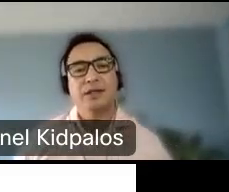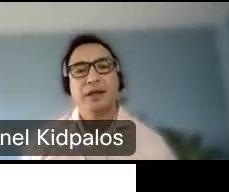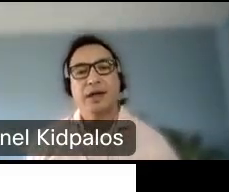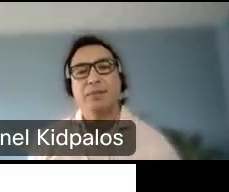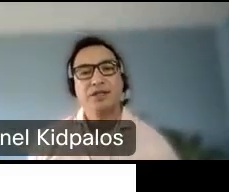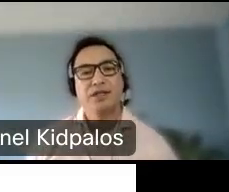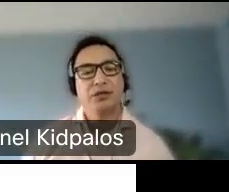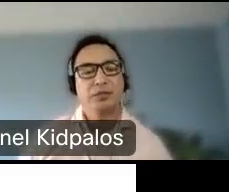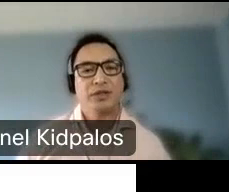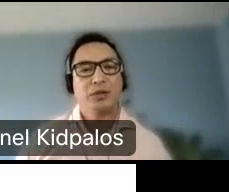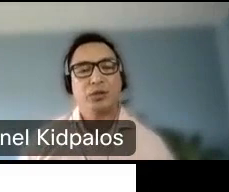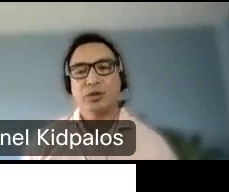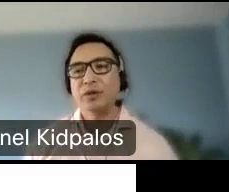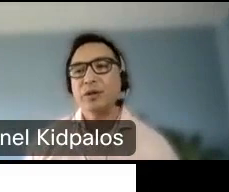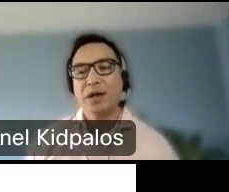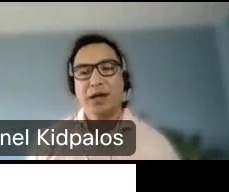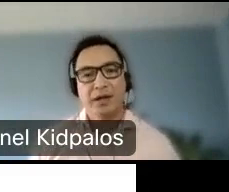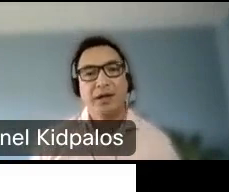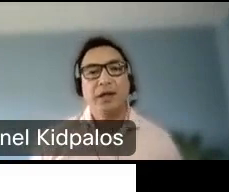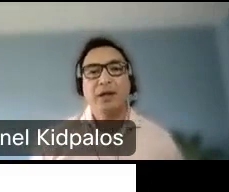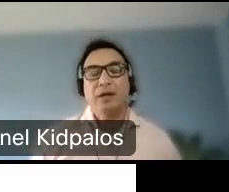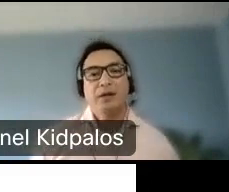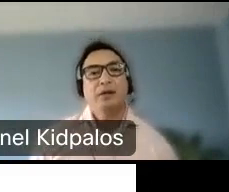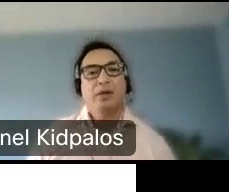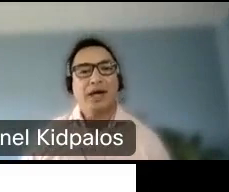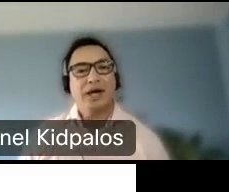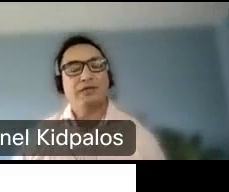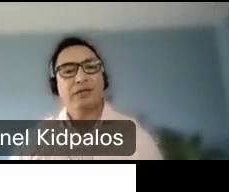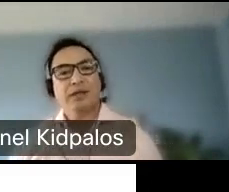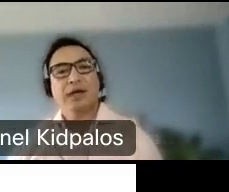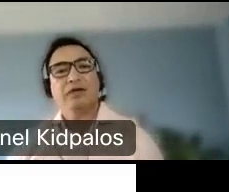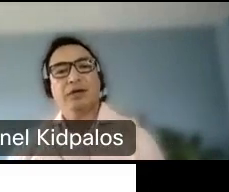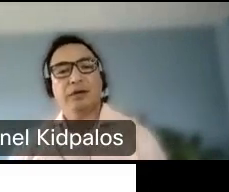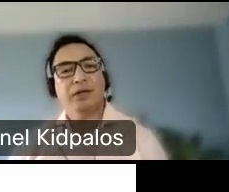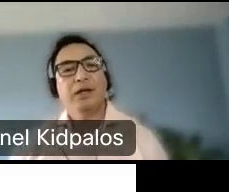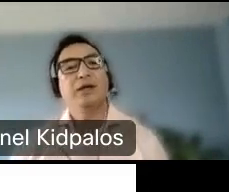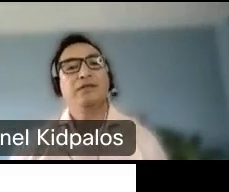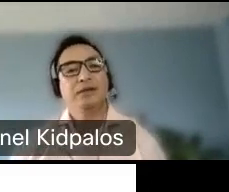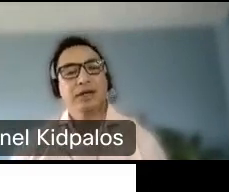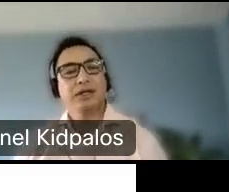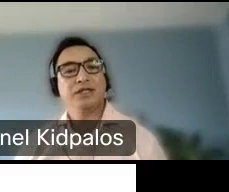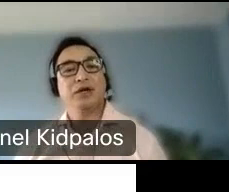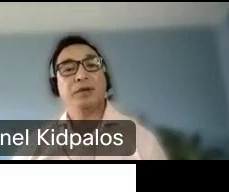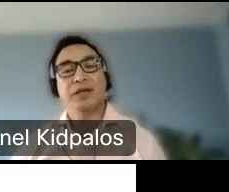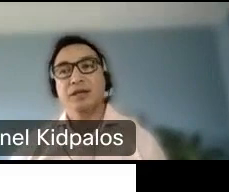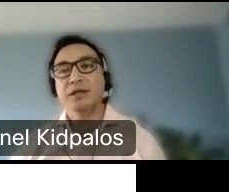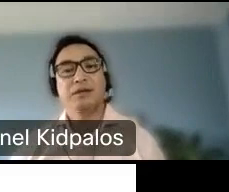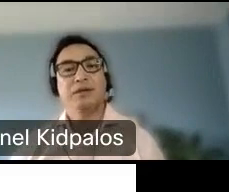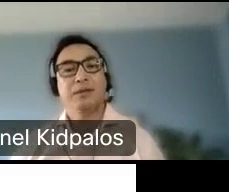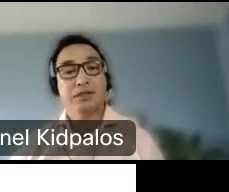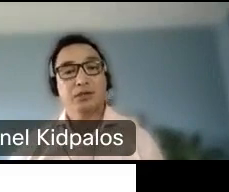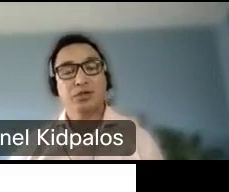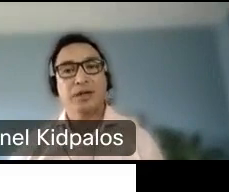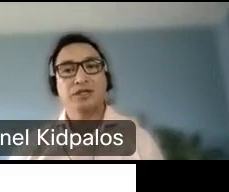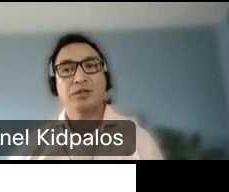existing policy on open disclosure, and we have we found the HSE